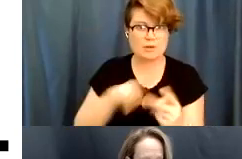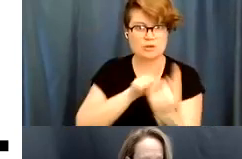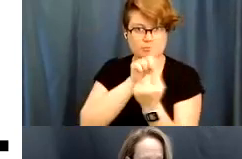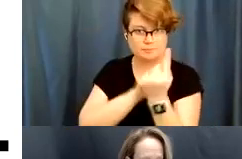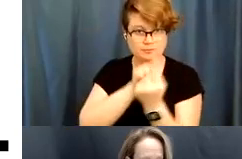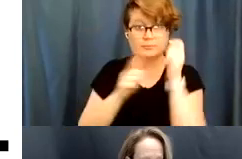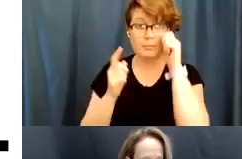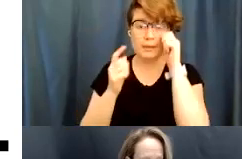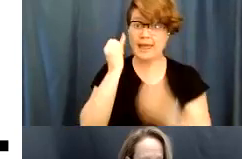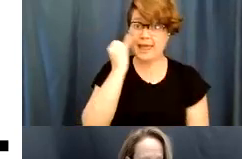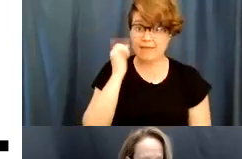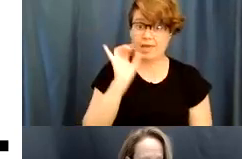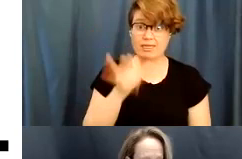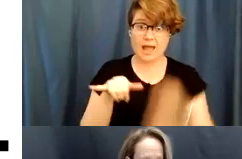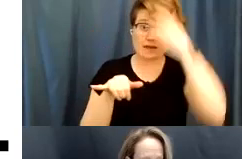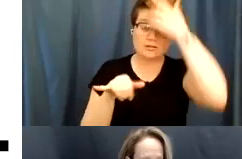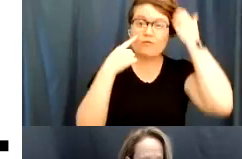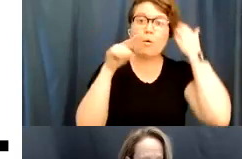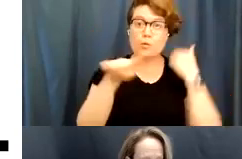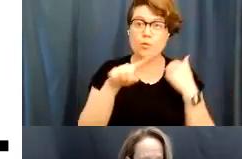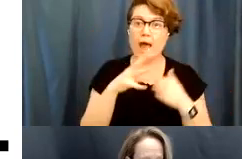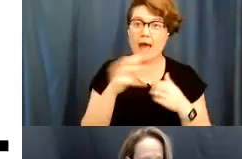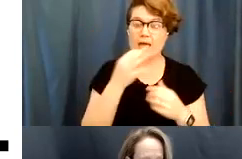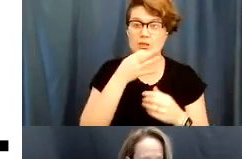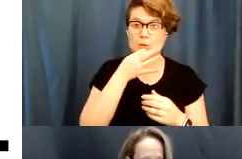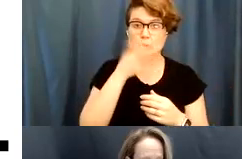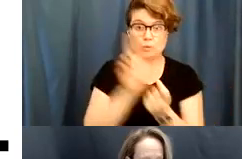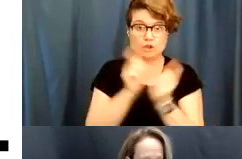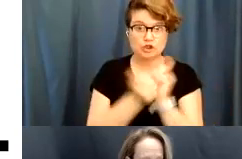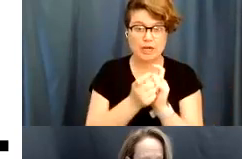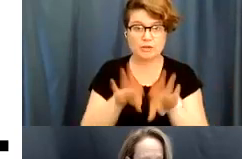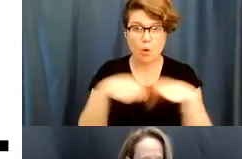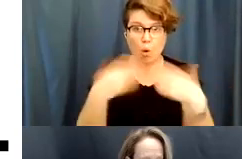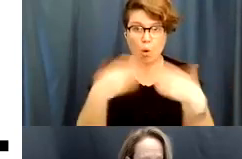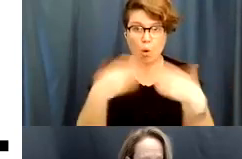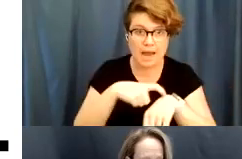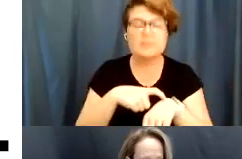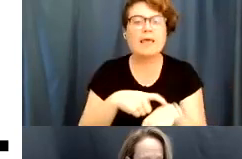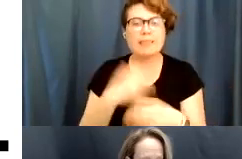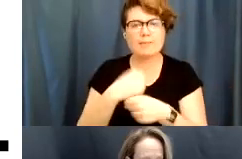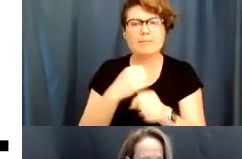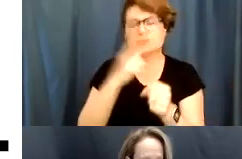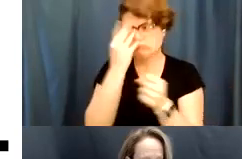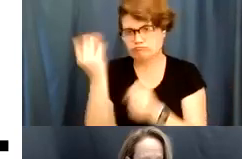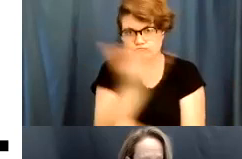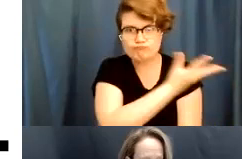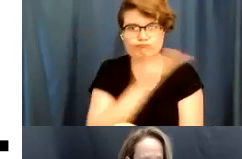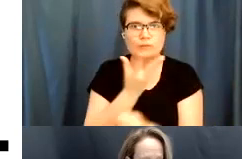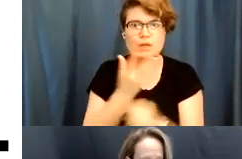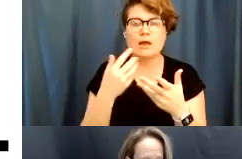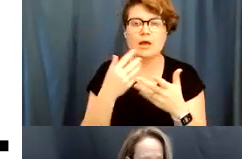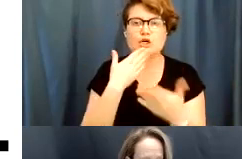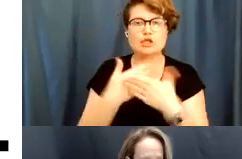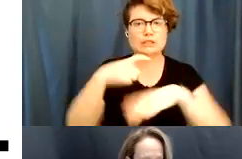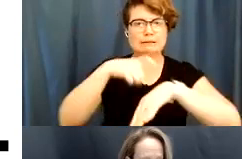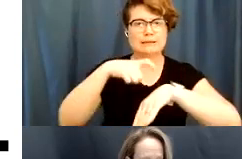your availability is going to change, it is important that you offer that update in a timely manner because it's not